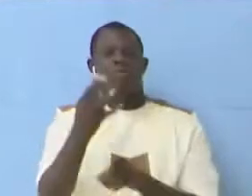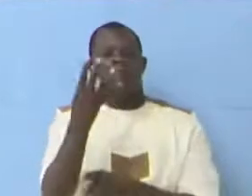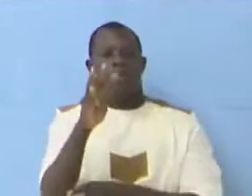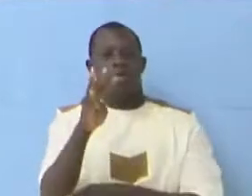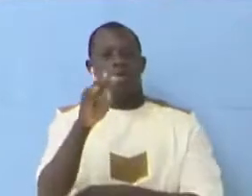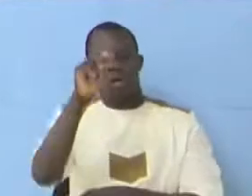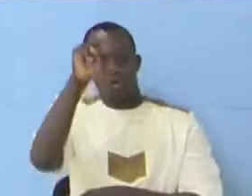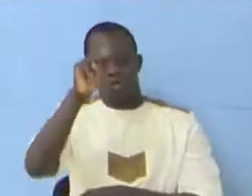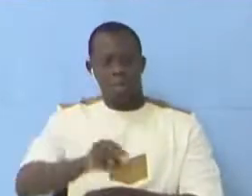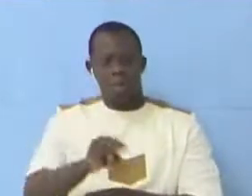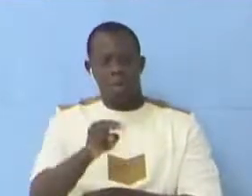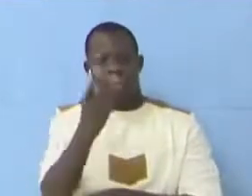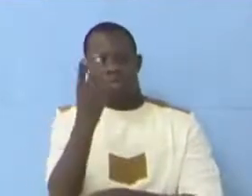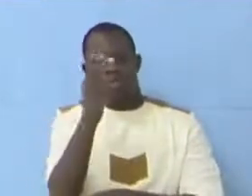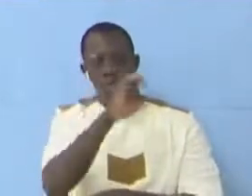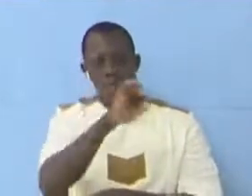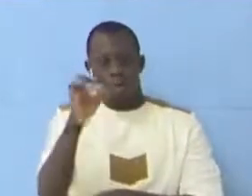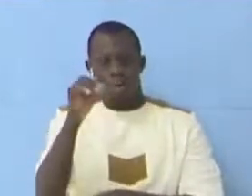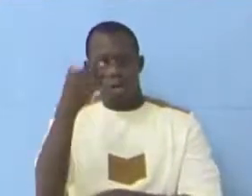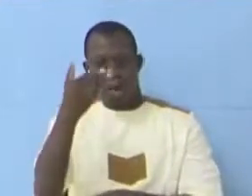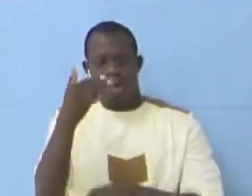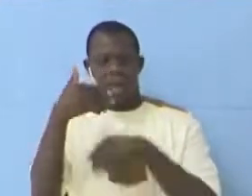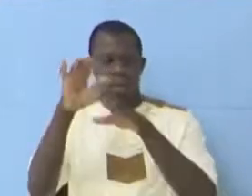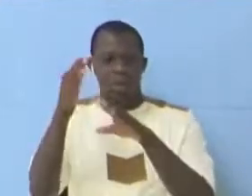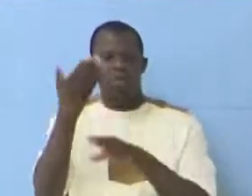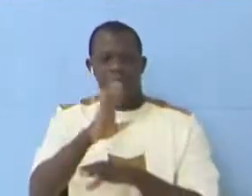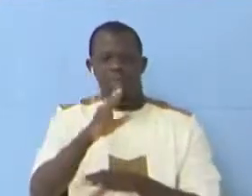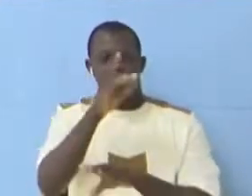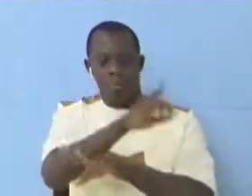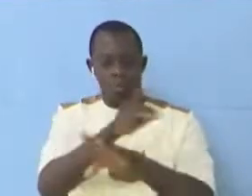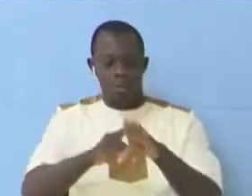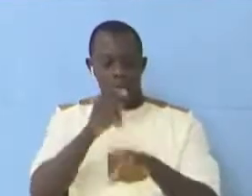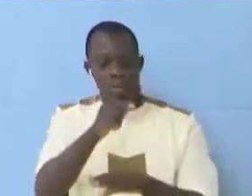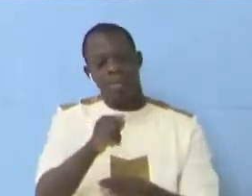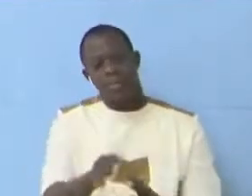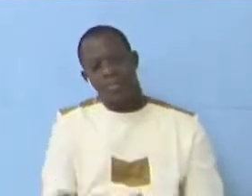2009. yëpp daal ci ni mu waxee rek lu toll ci at ak juróom-ñetti weer.